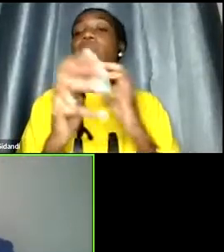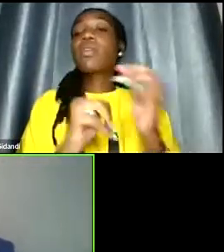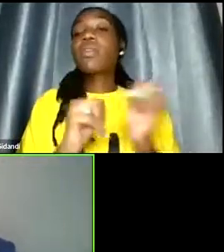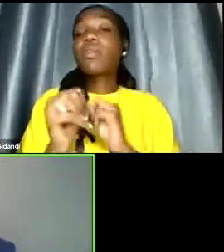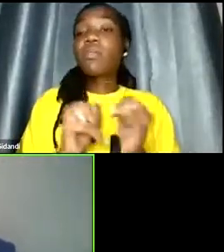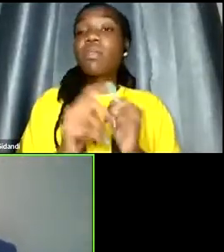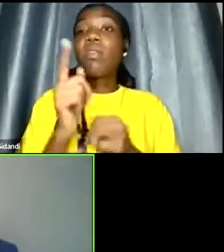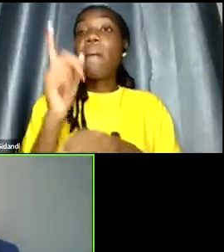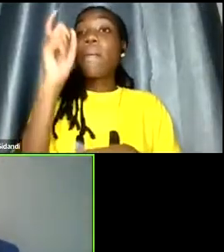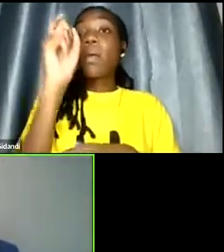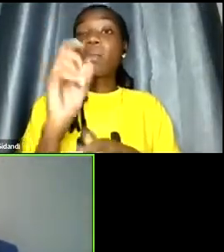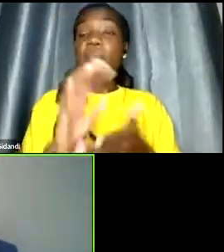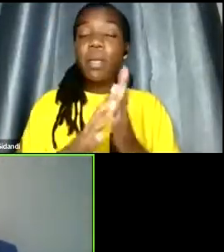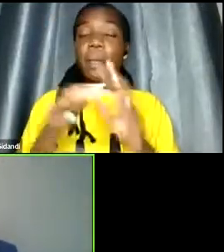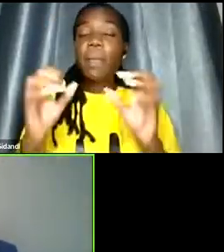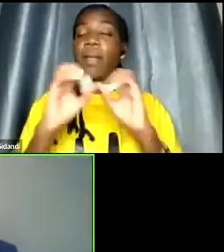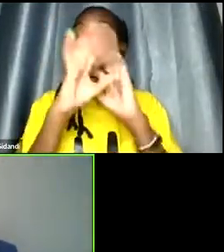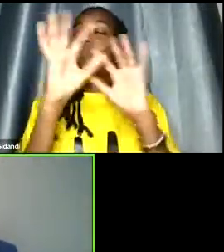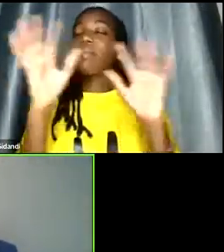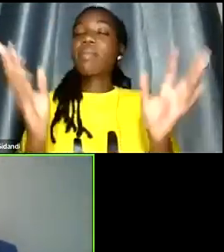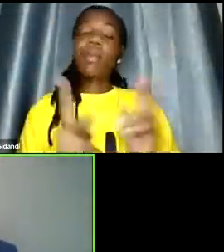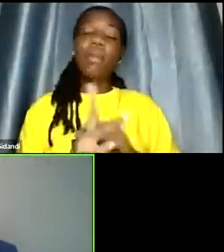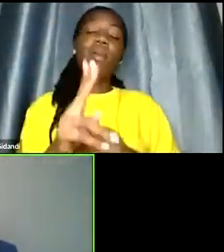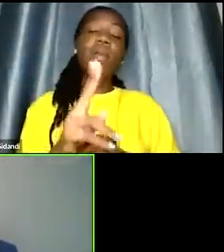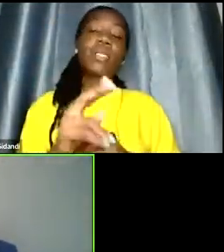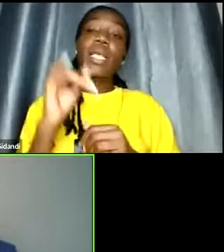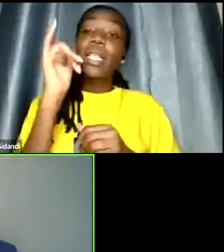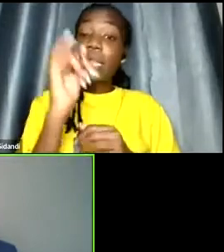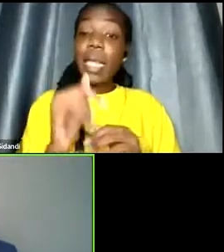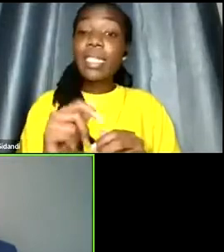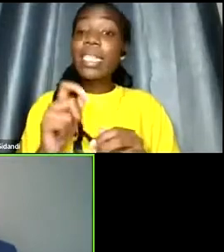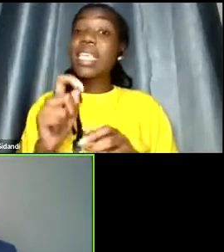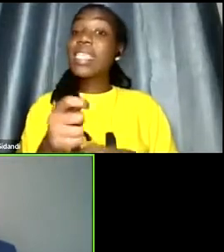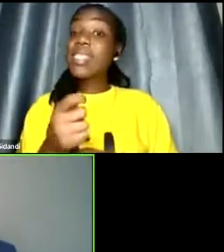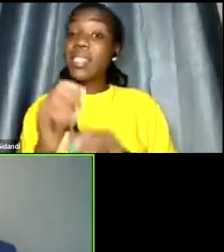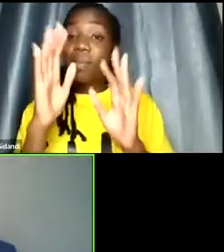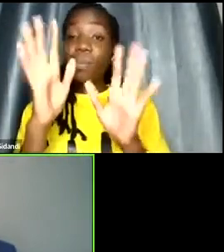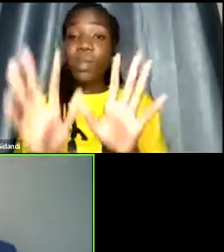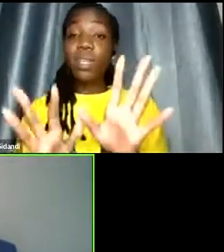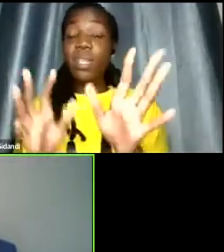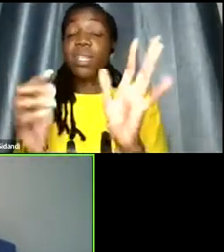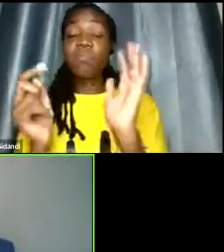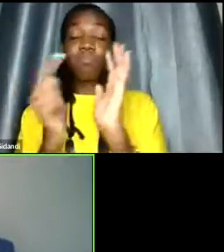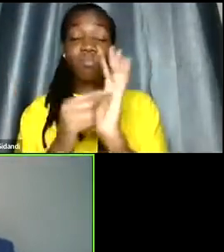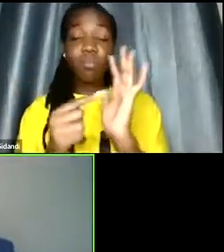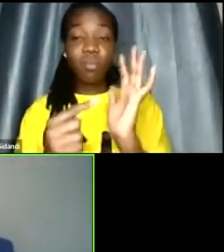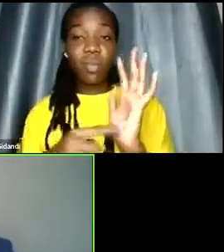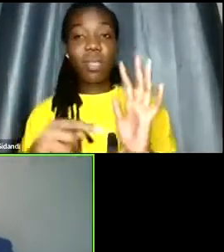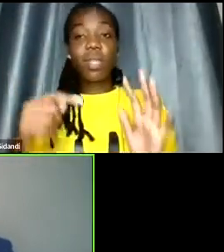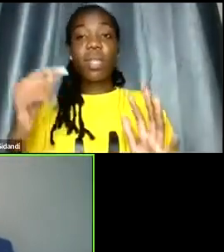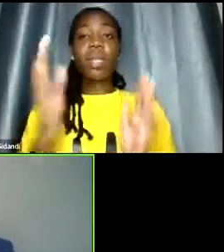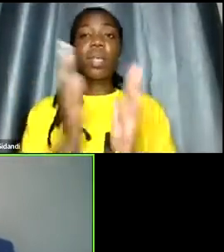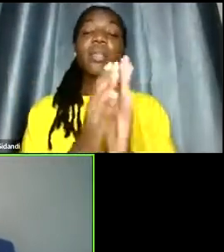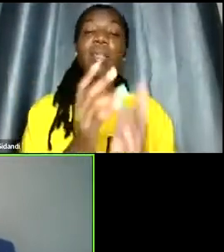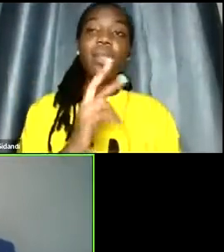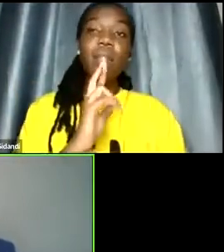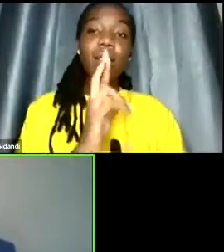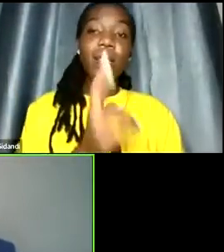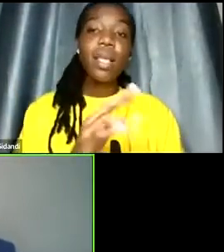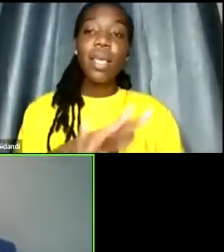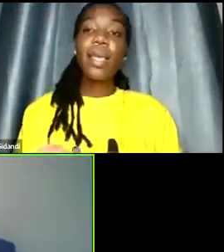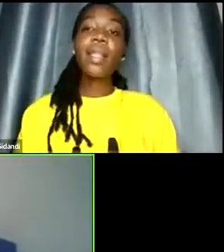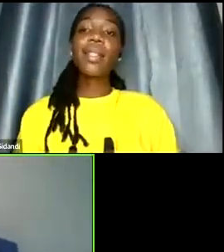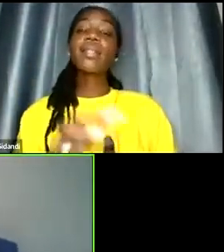clear-cut. These are your key performance objectives or indicators or results areas. These are your indicators of